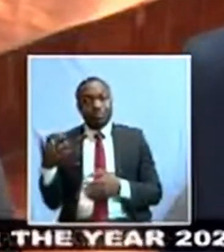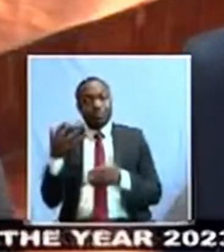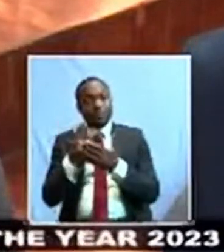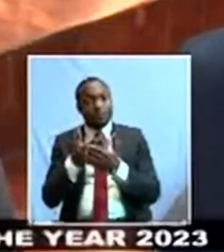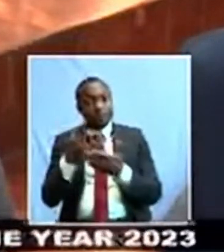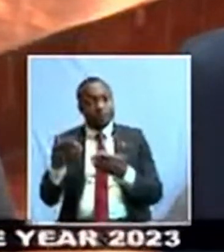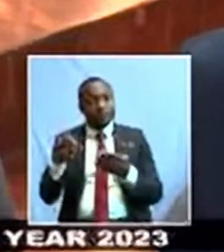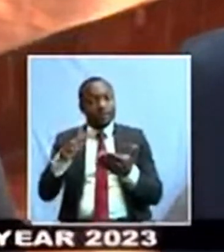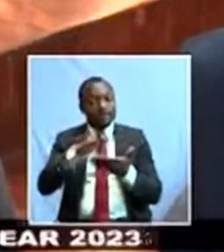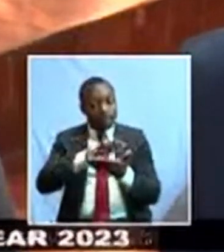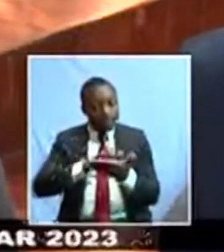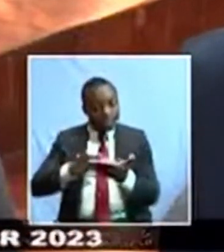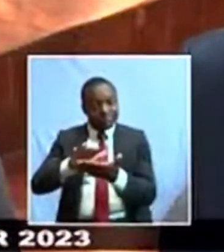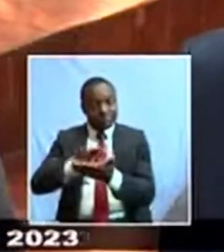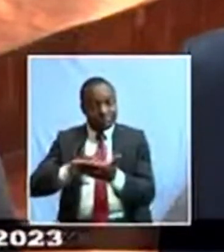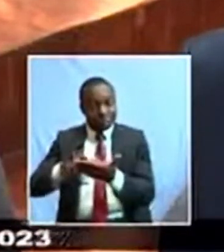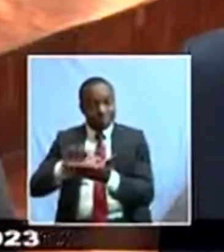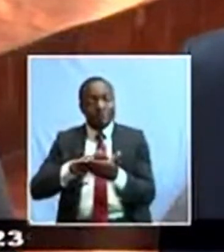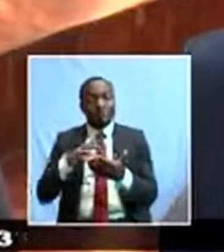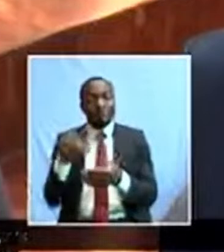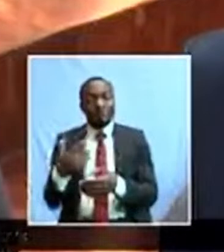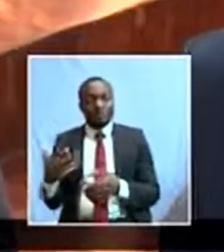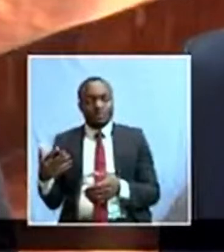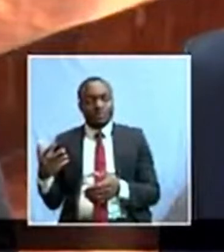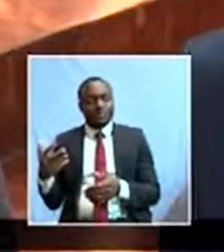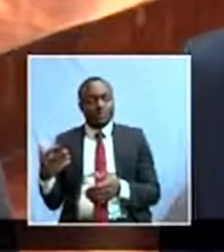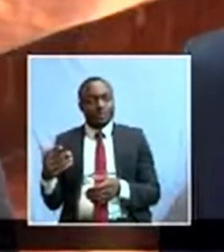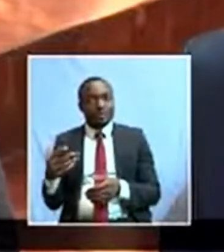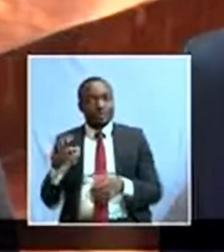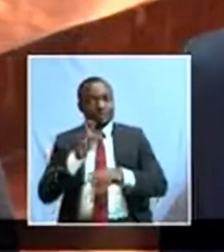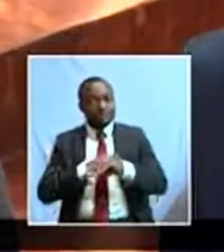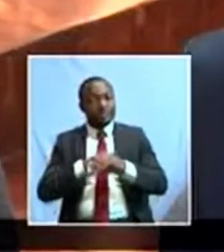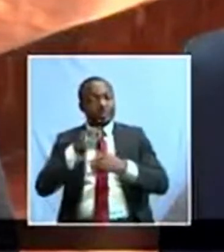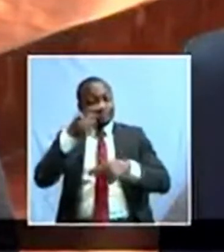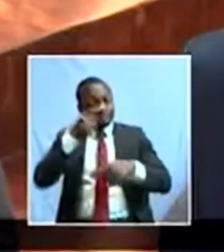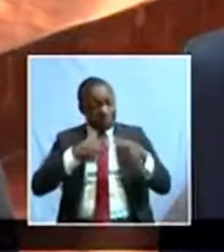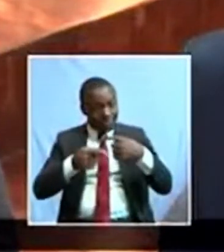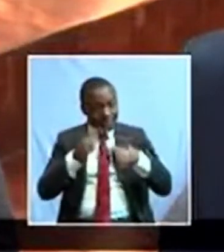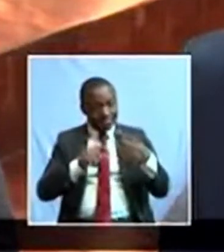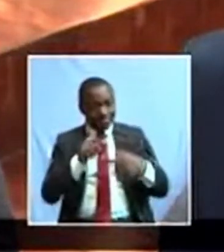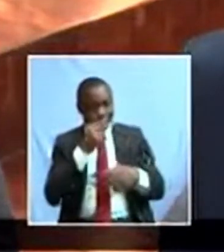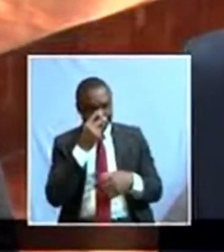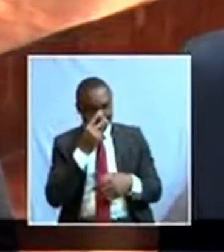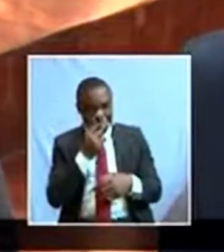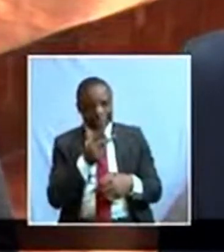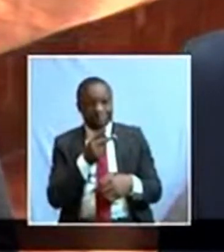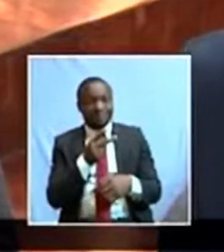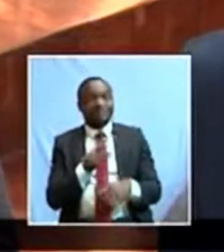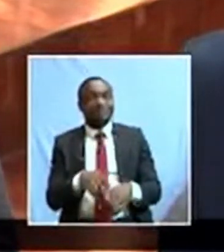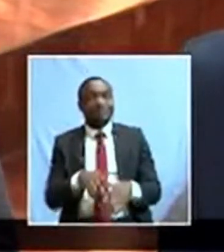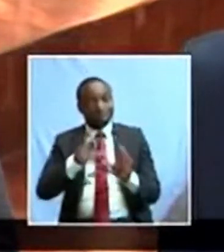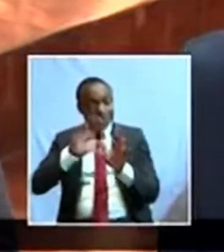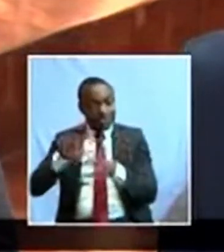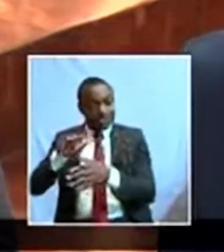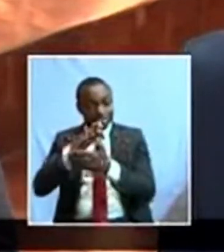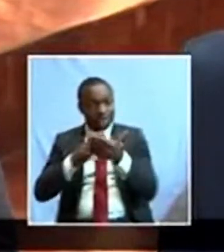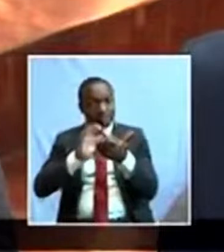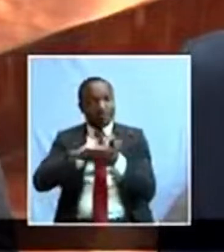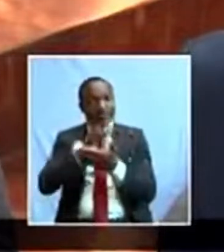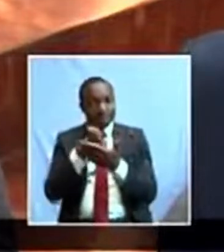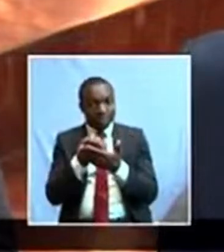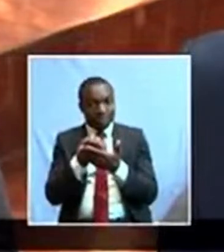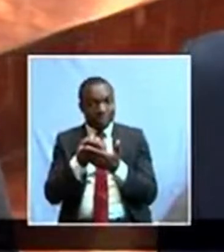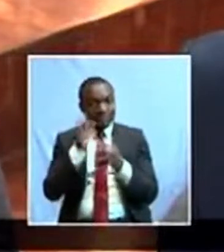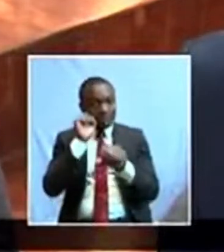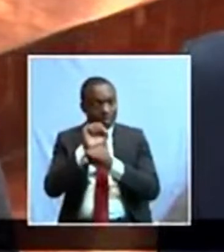materials, and the rest. So when we were coming, I noticed that we had left out some evidence pertaining to the